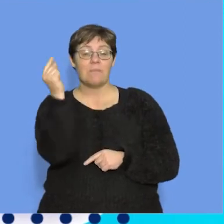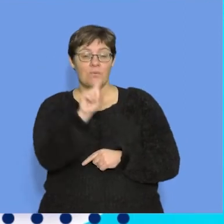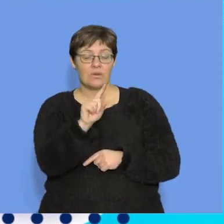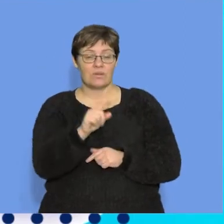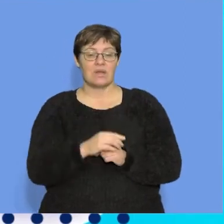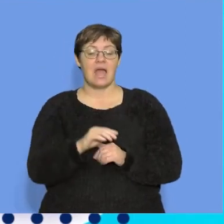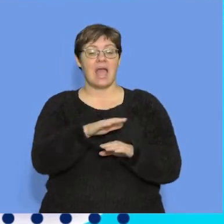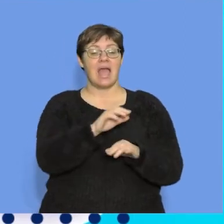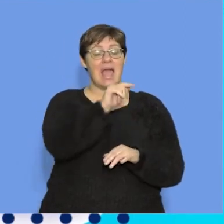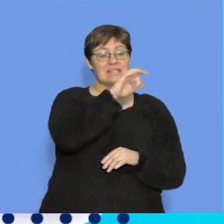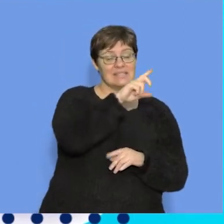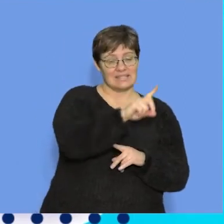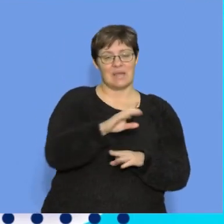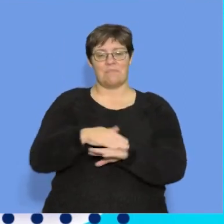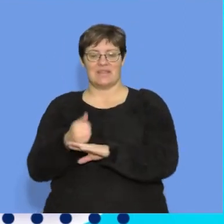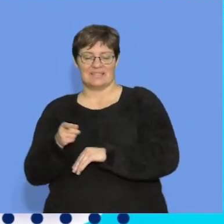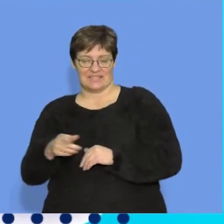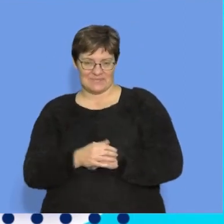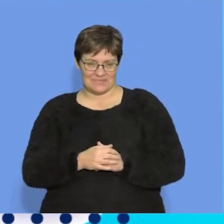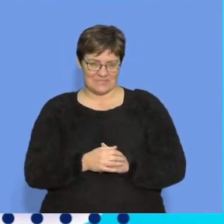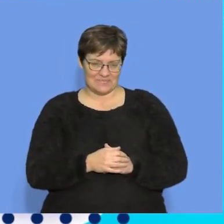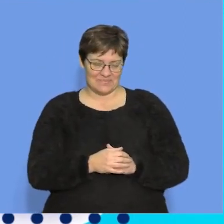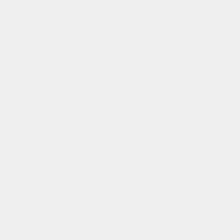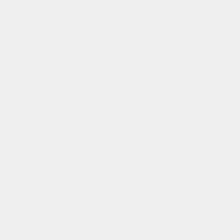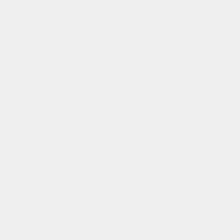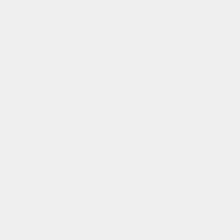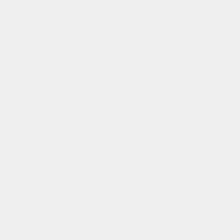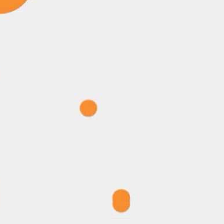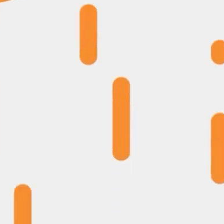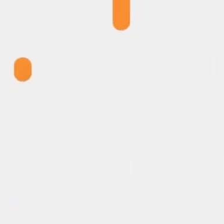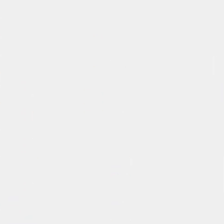acids and bases. We'll be back straight after this break.